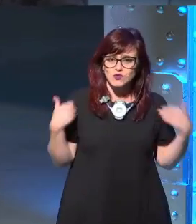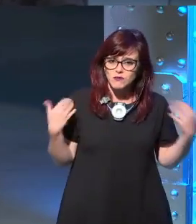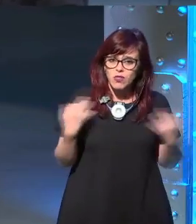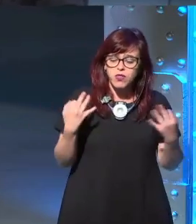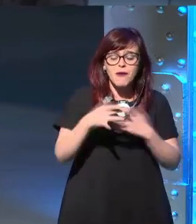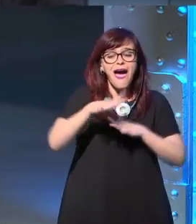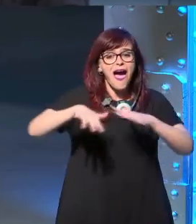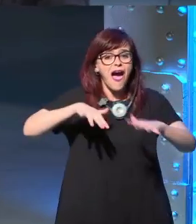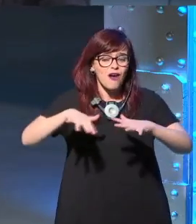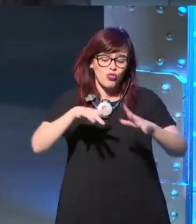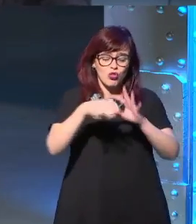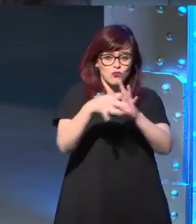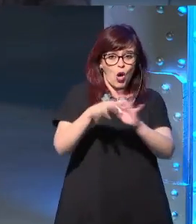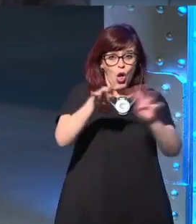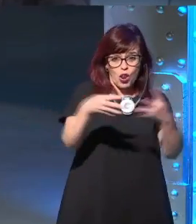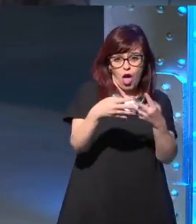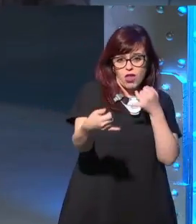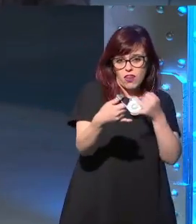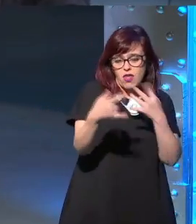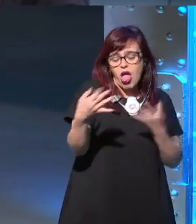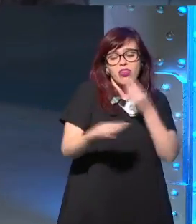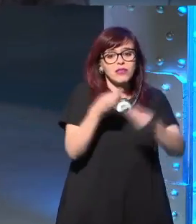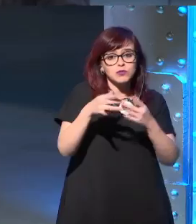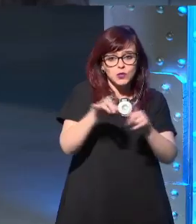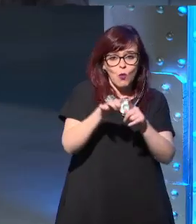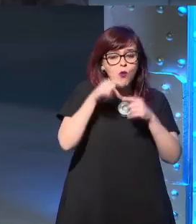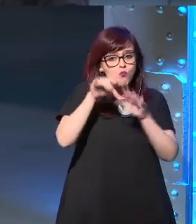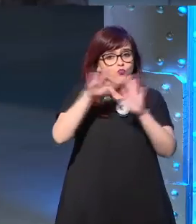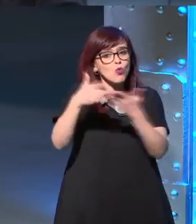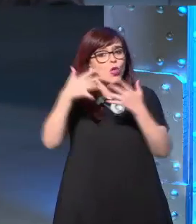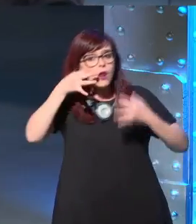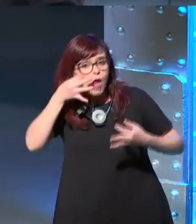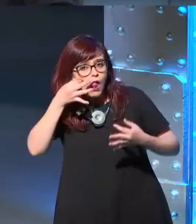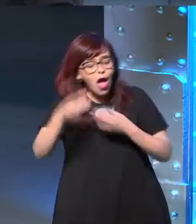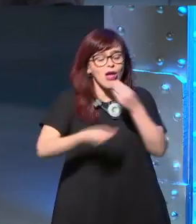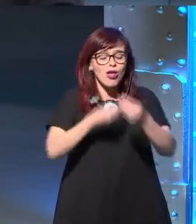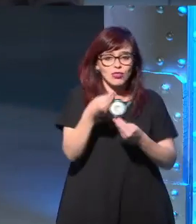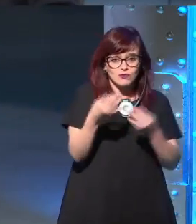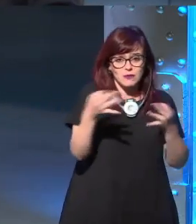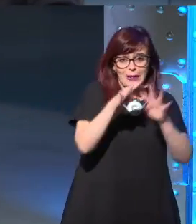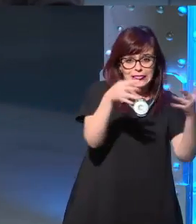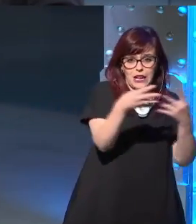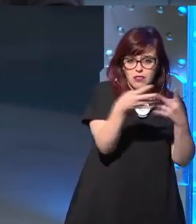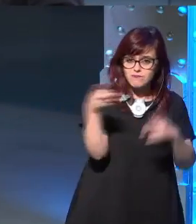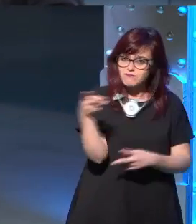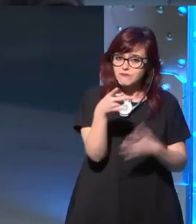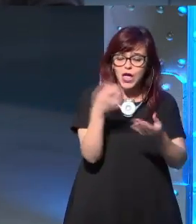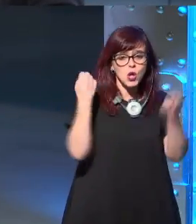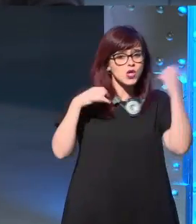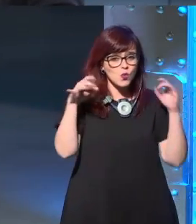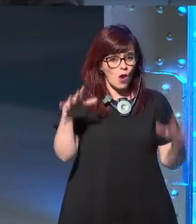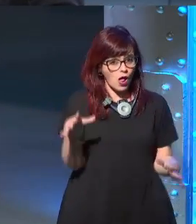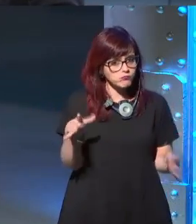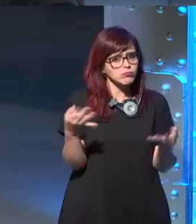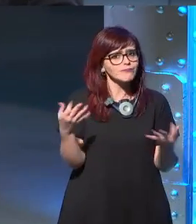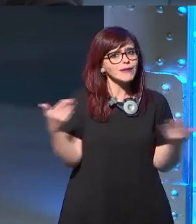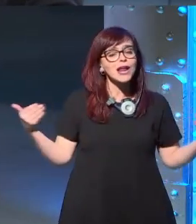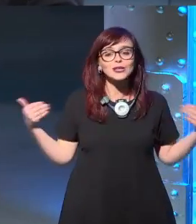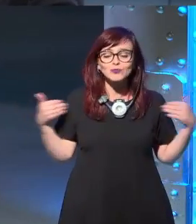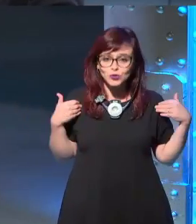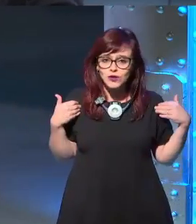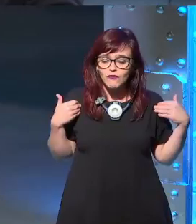you are in the real world. So you can be, held accountable if you